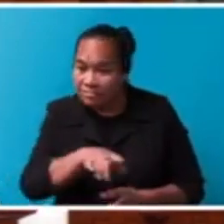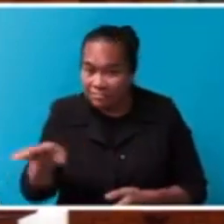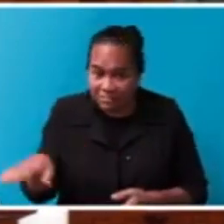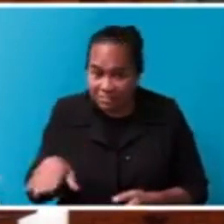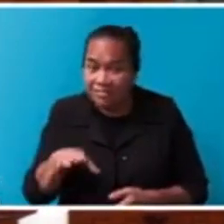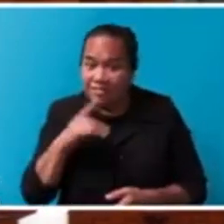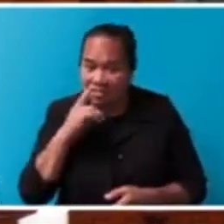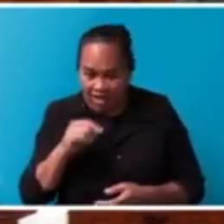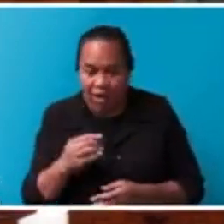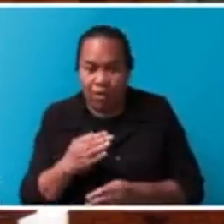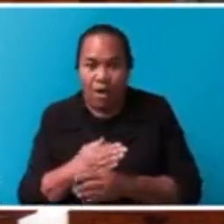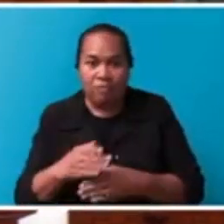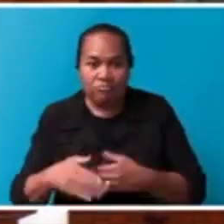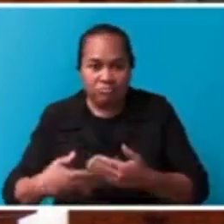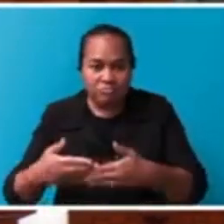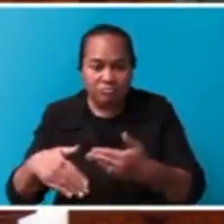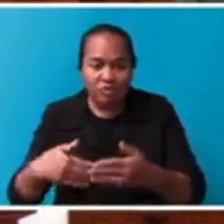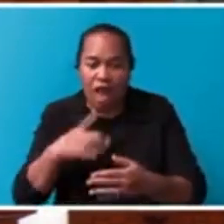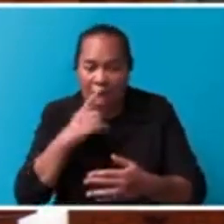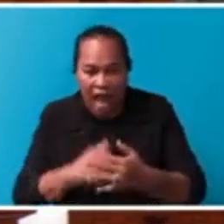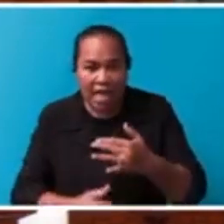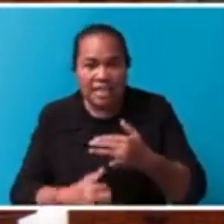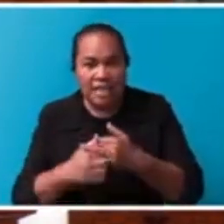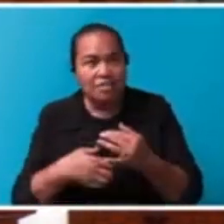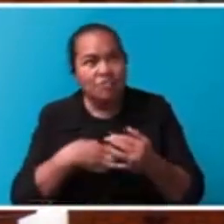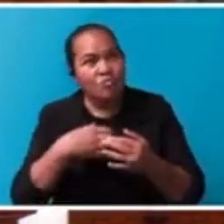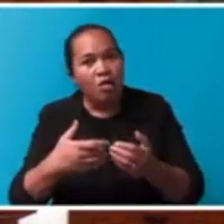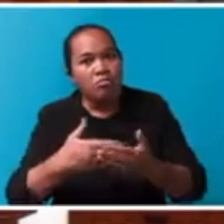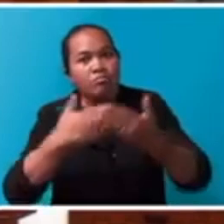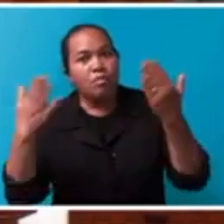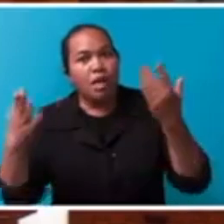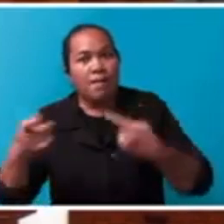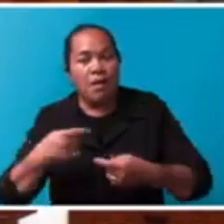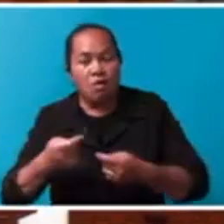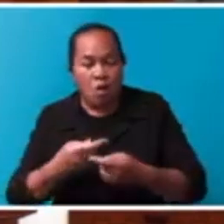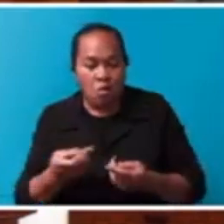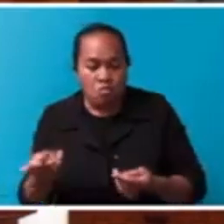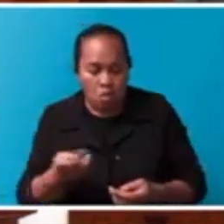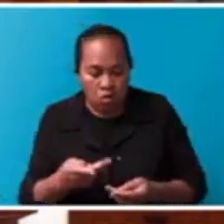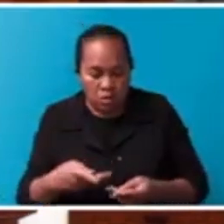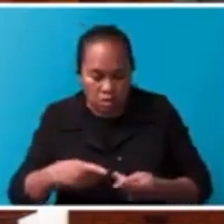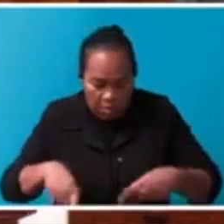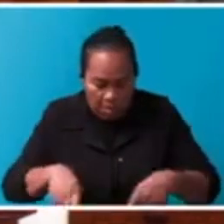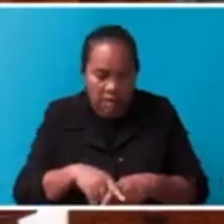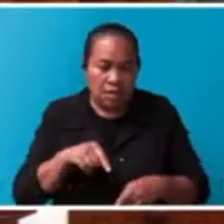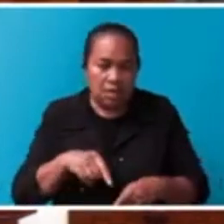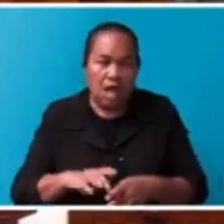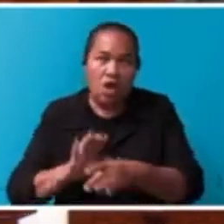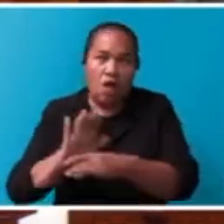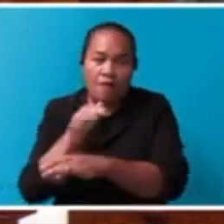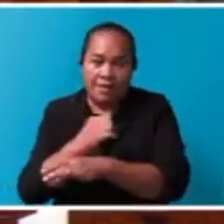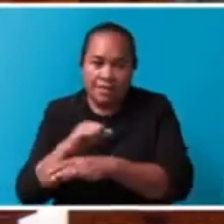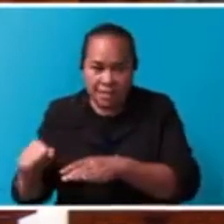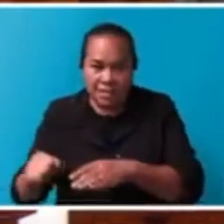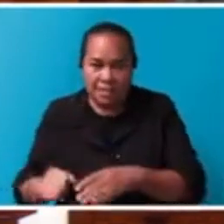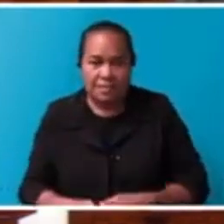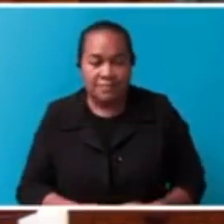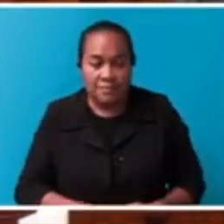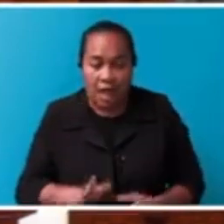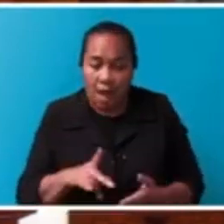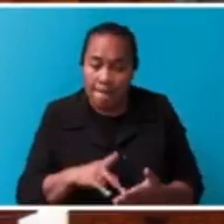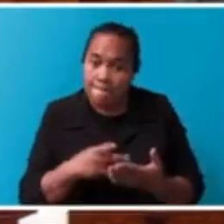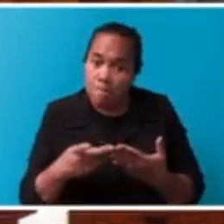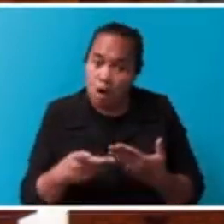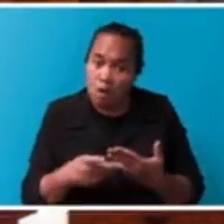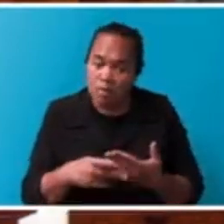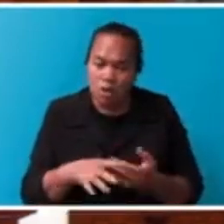operations and access larger markets, both domestically and internationally. The program are not